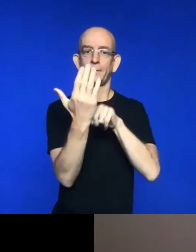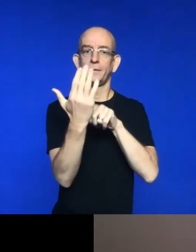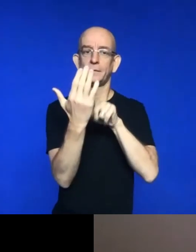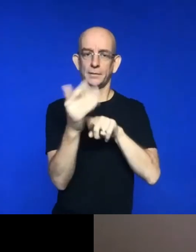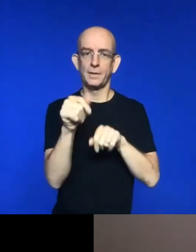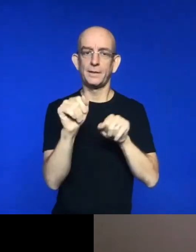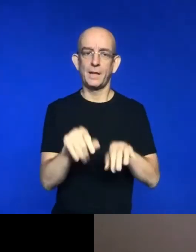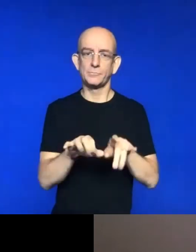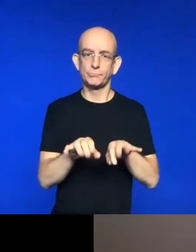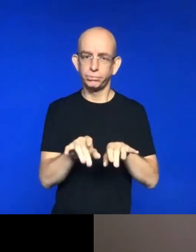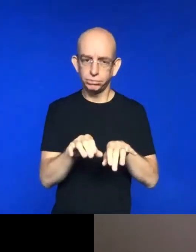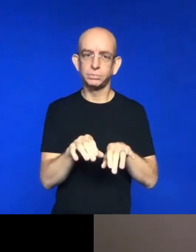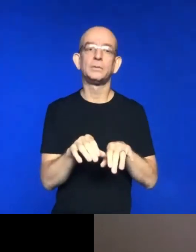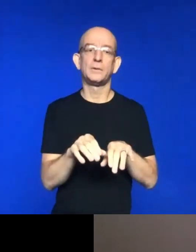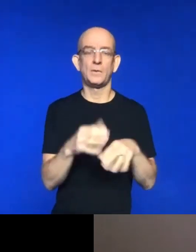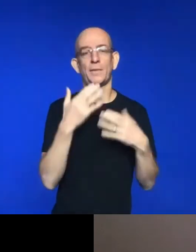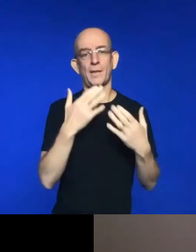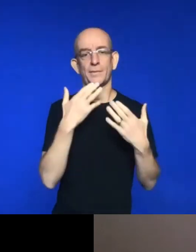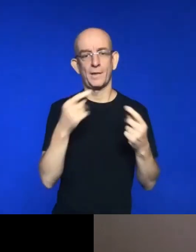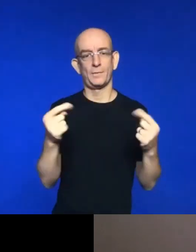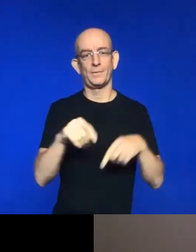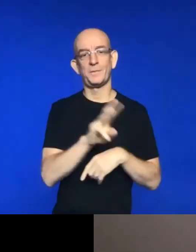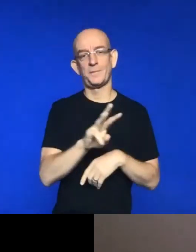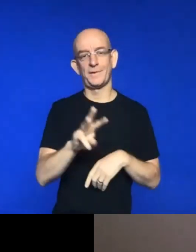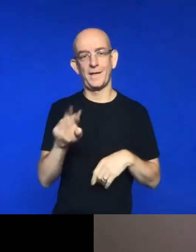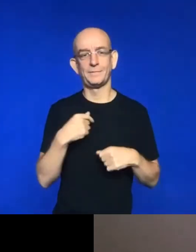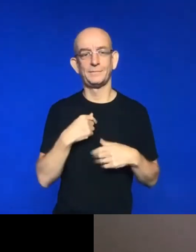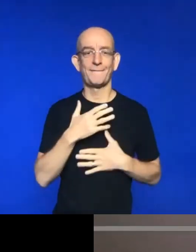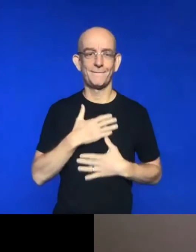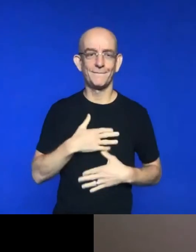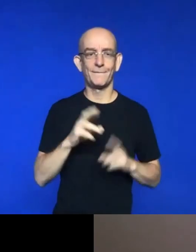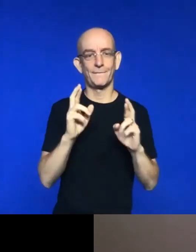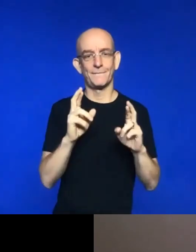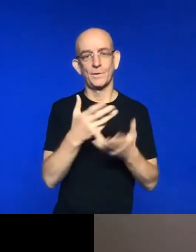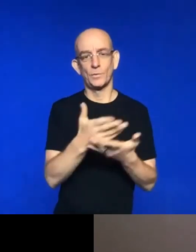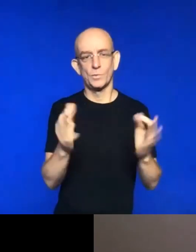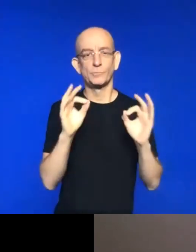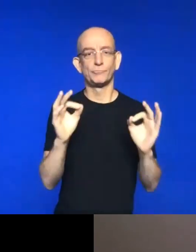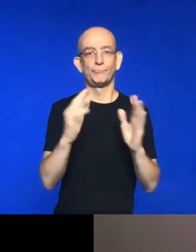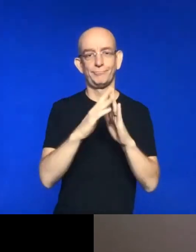Thank you very much, and I hope that you will have a nice day, everybody. Thank you. Thank you.